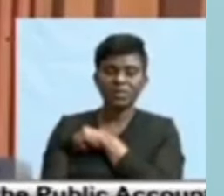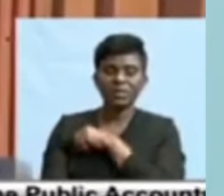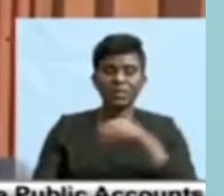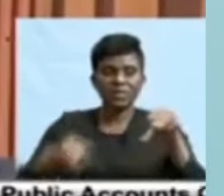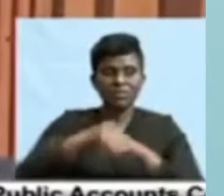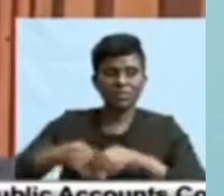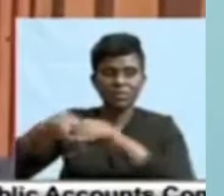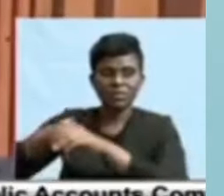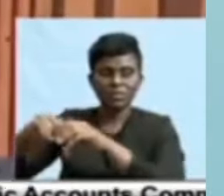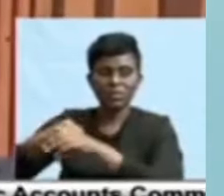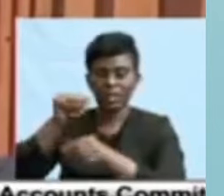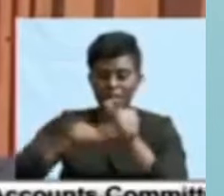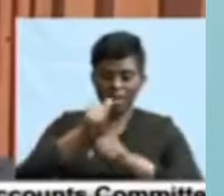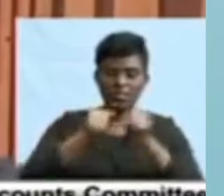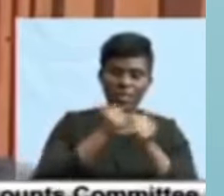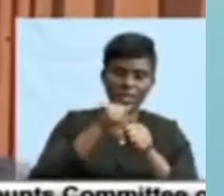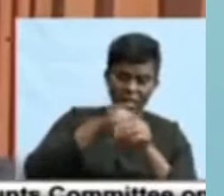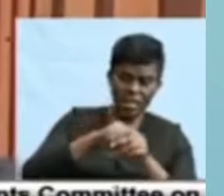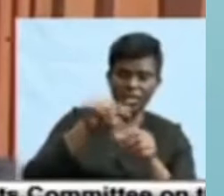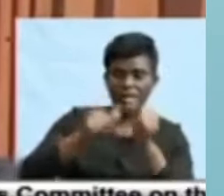involved year in, year out,